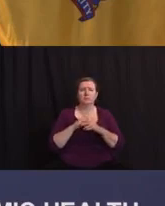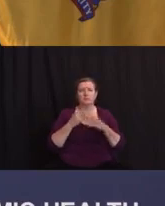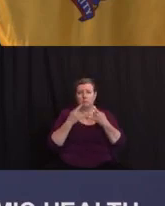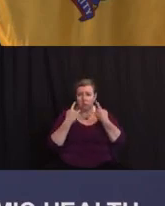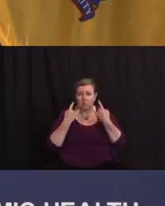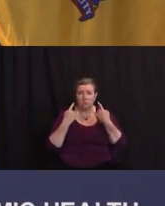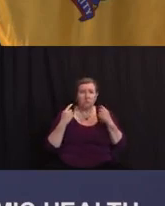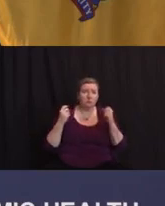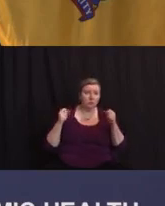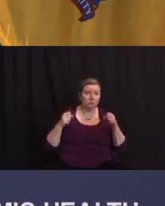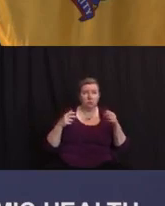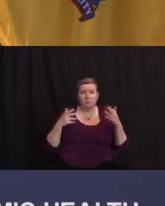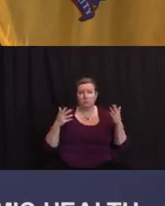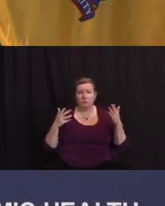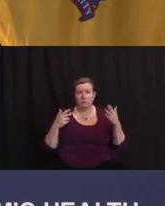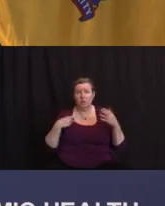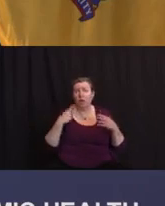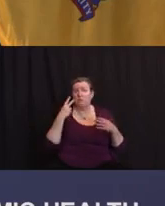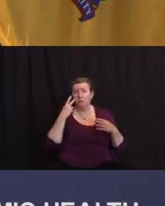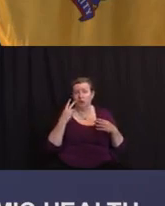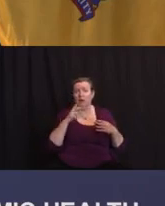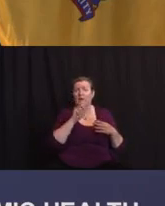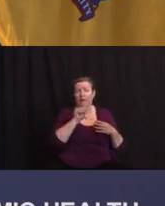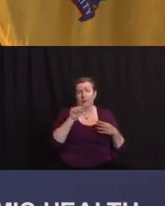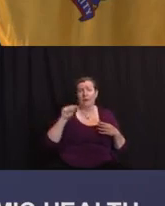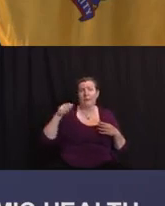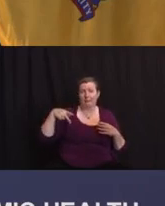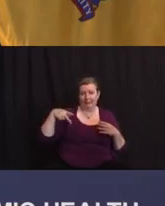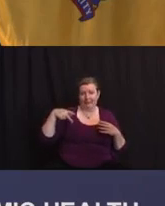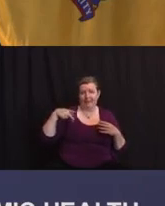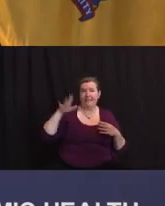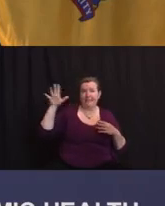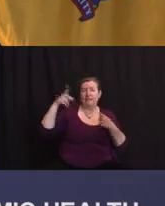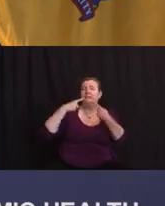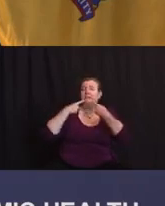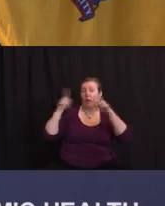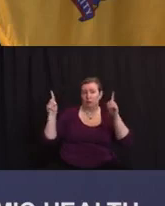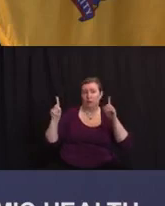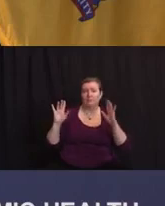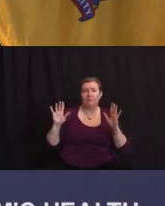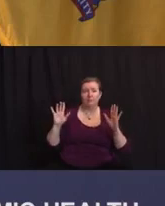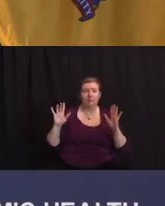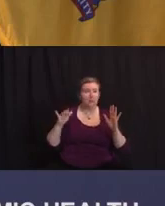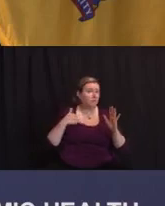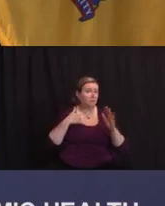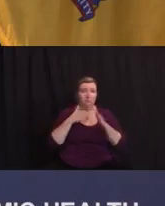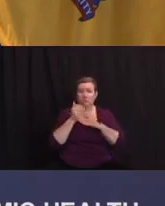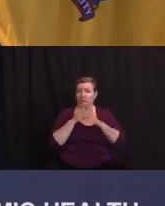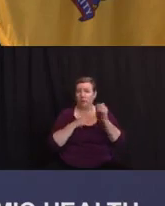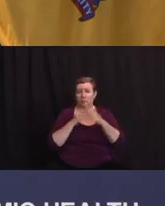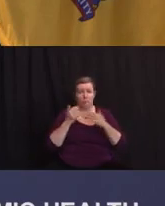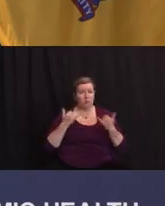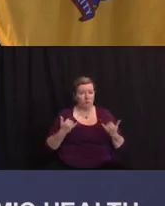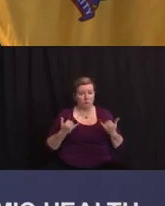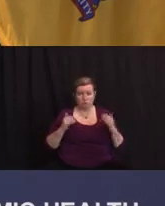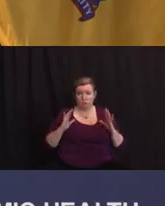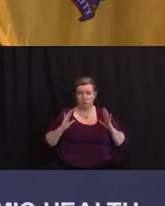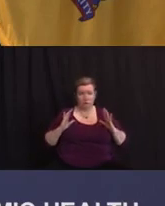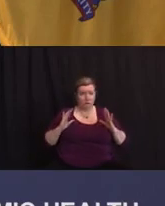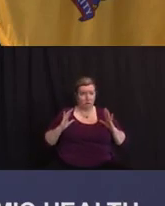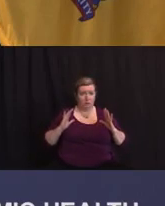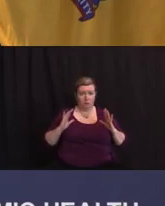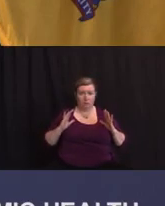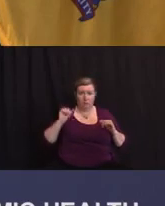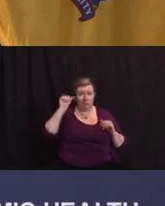saw the American Academy of Pediatrics sort of headline. I remain comfortable with where we are. Remember, they are, the CDC